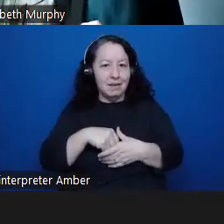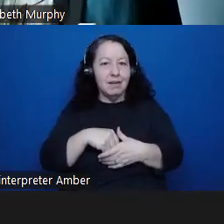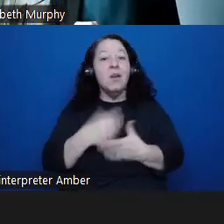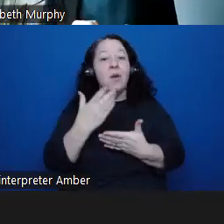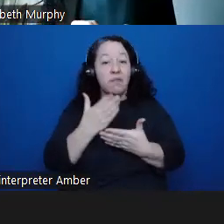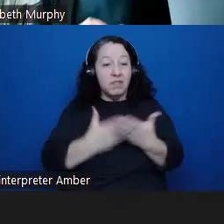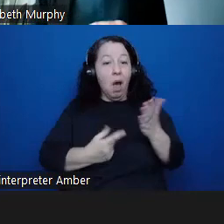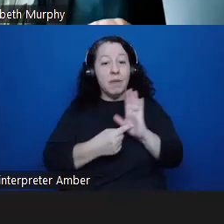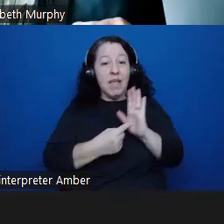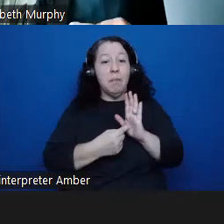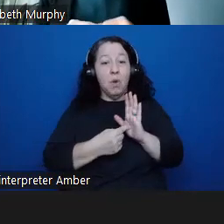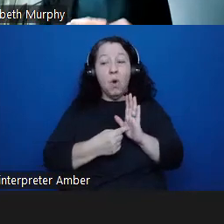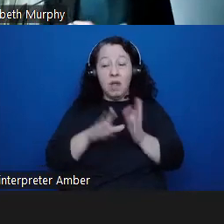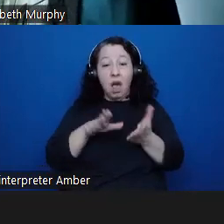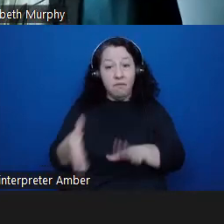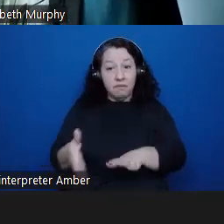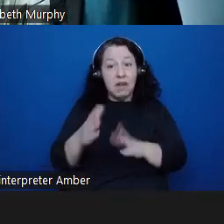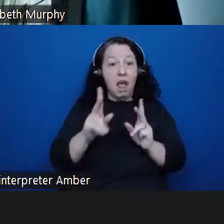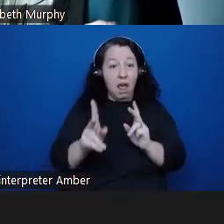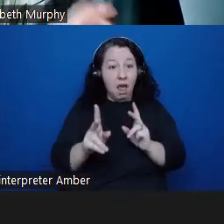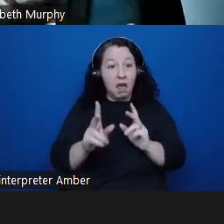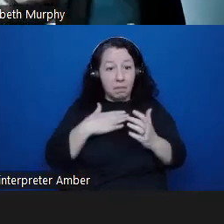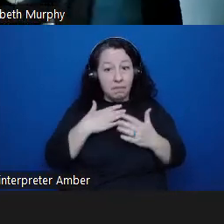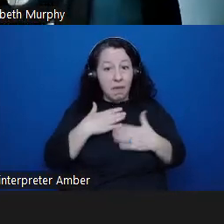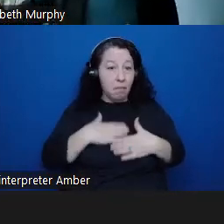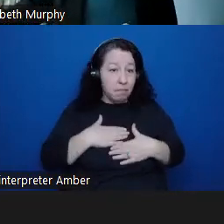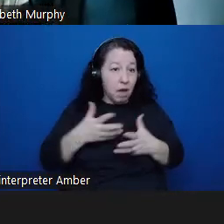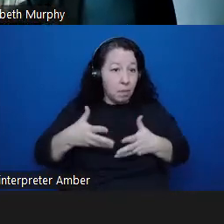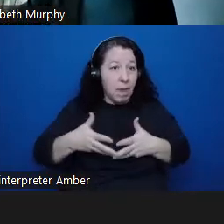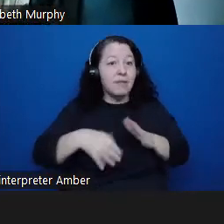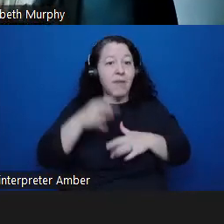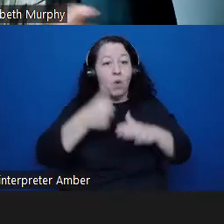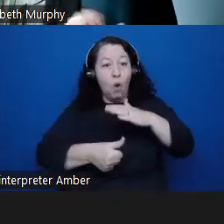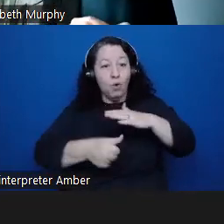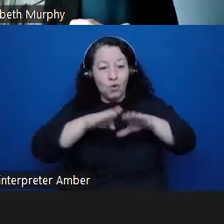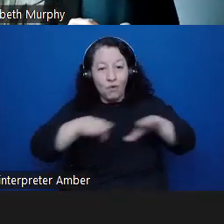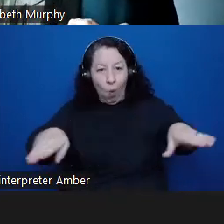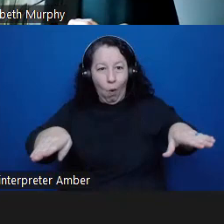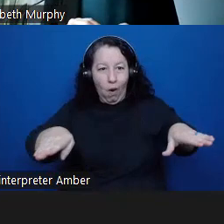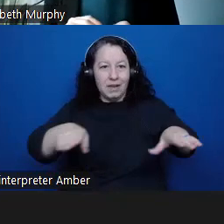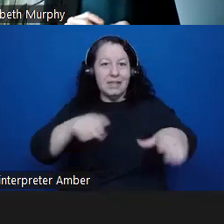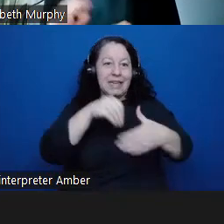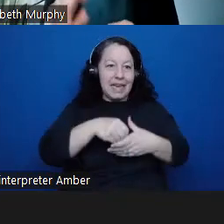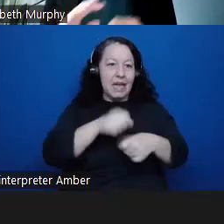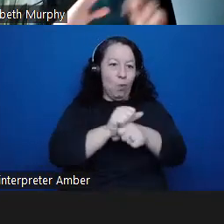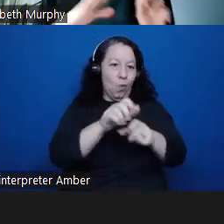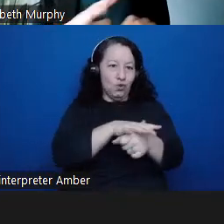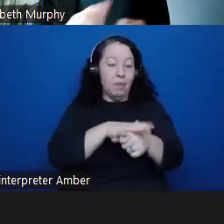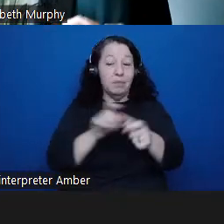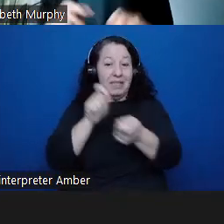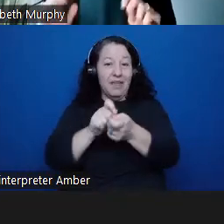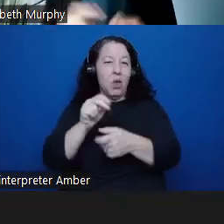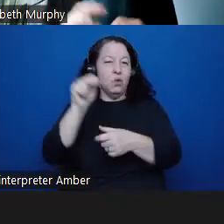deceased individuals interred under the floors of Roman workshops, particularly in the Roman Northwest provinces. However,